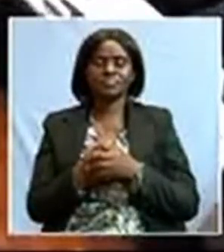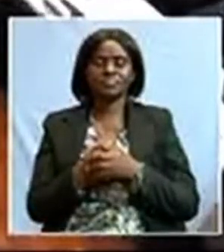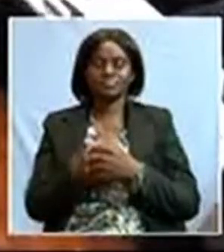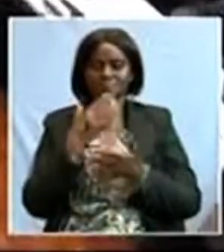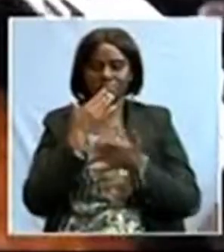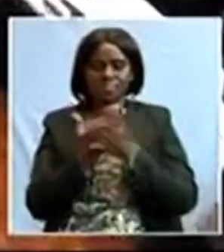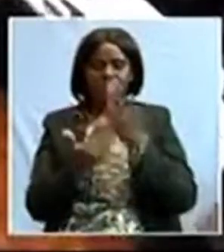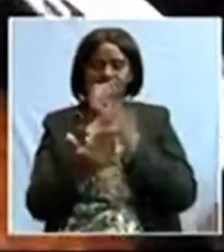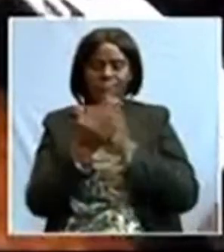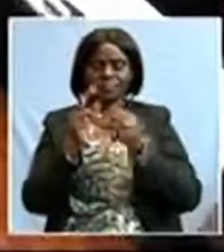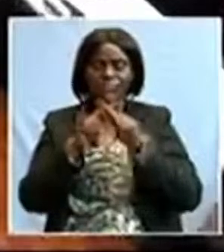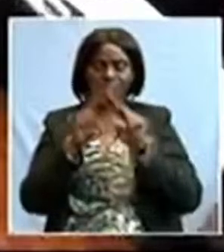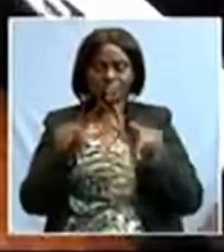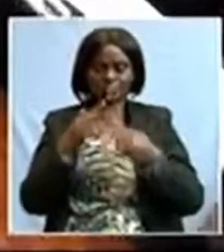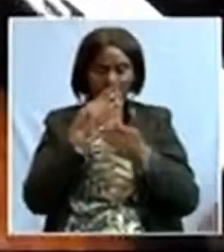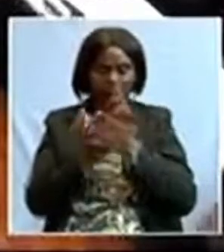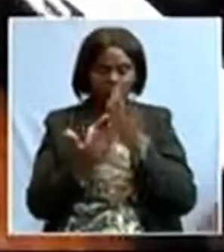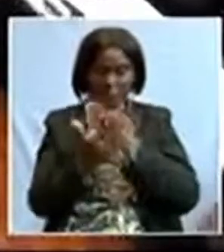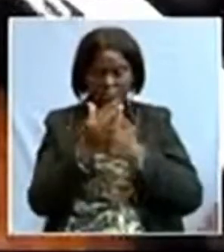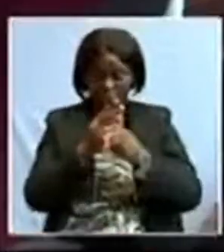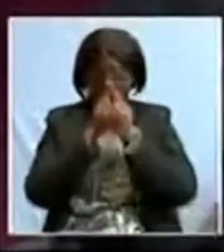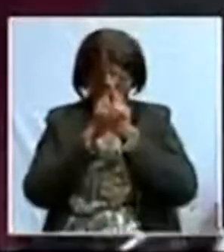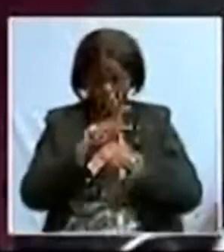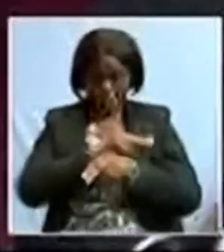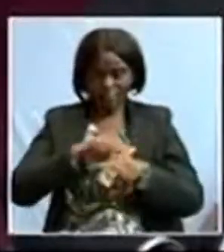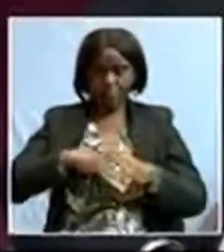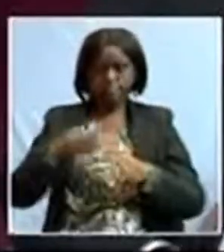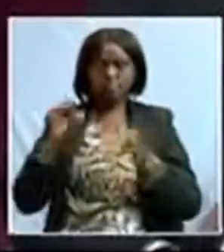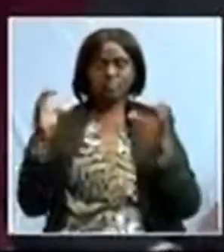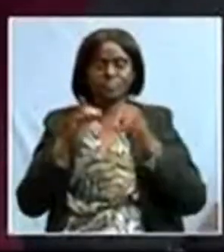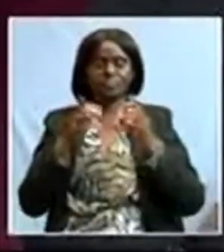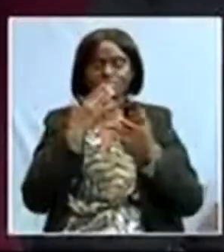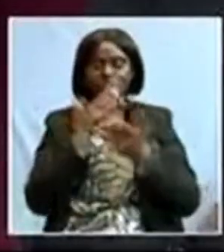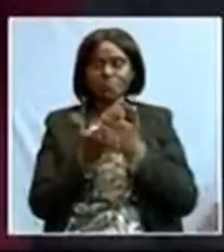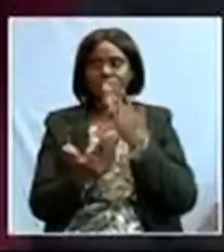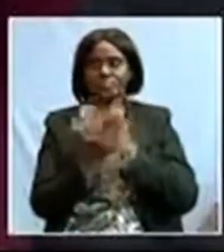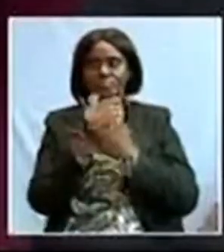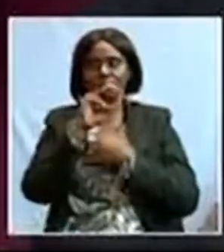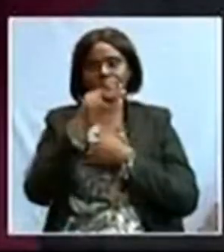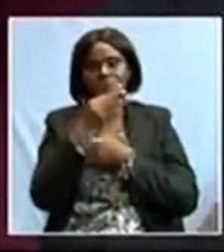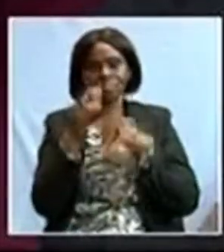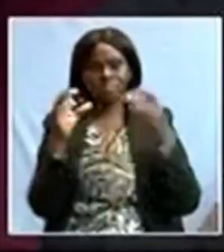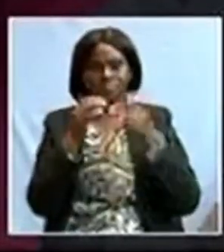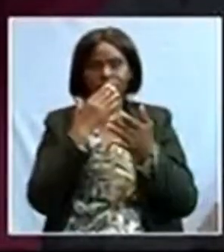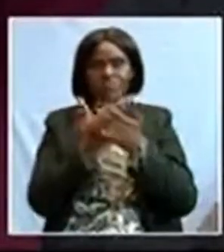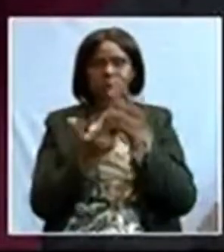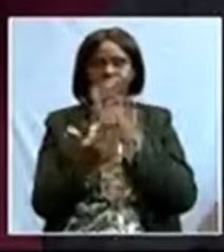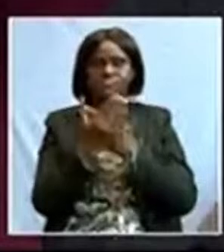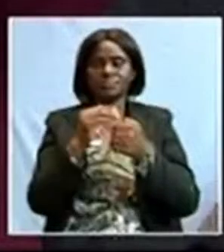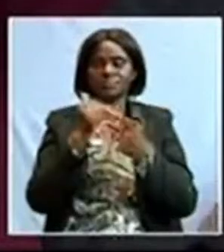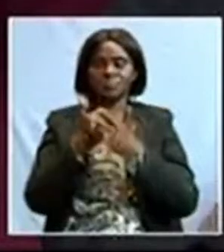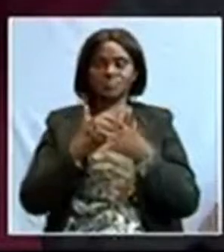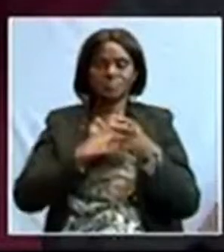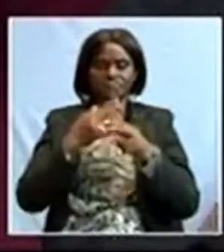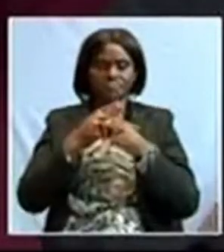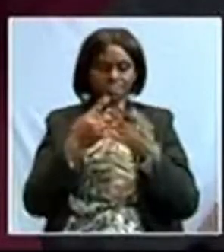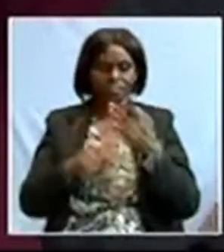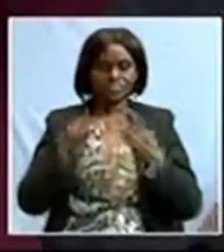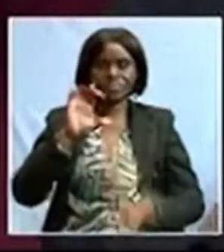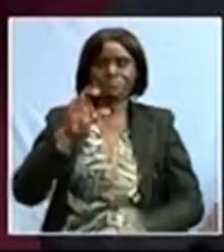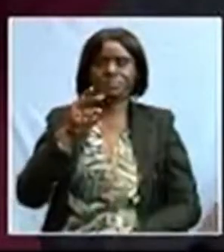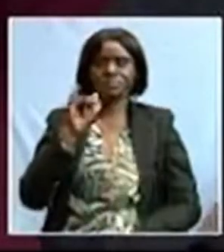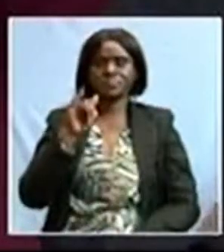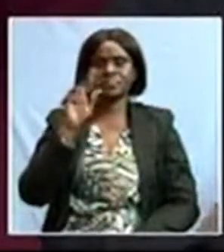Good morning, Chair. Good morning, honorable members of the committee. Good morning, Mufulira Council, and good morning, everyone. My name is Darius